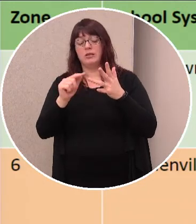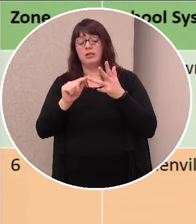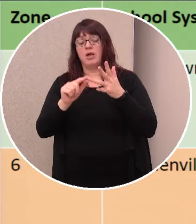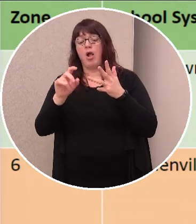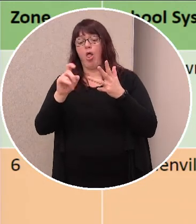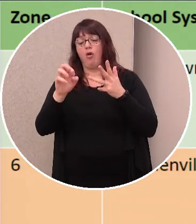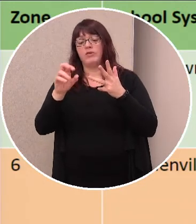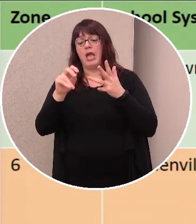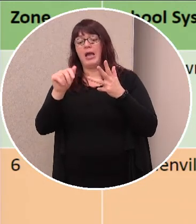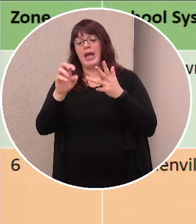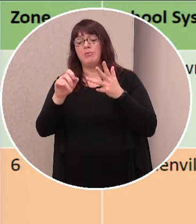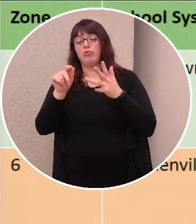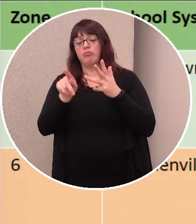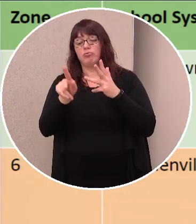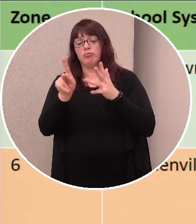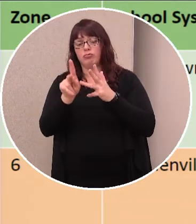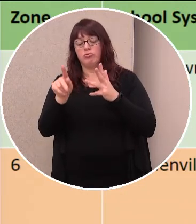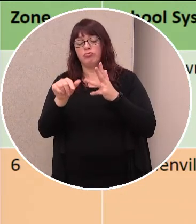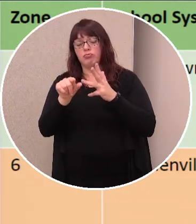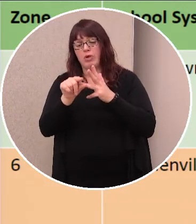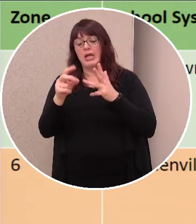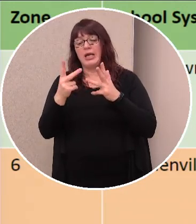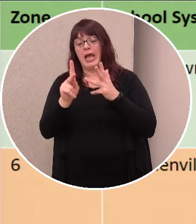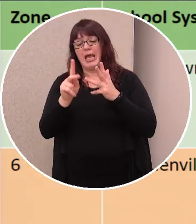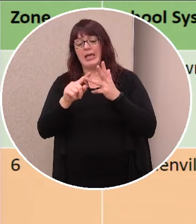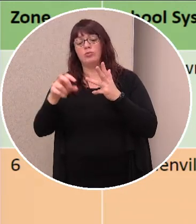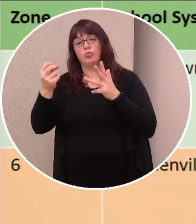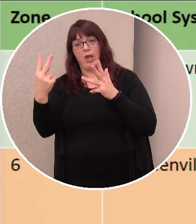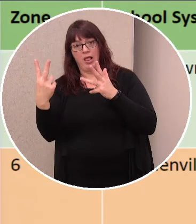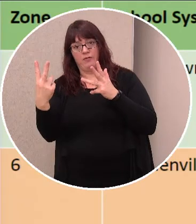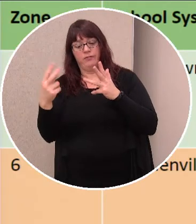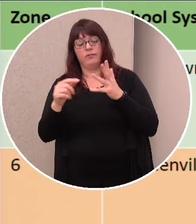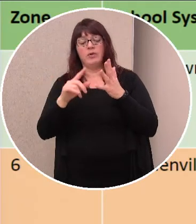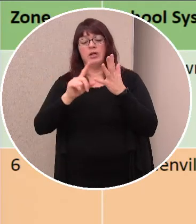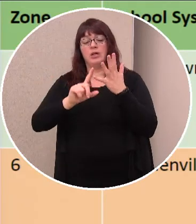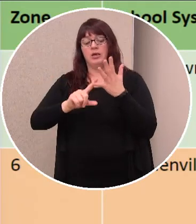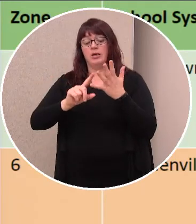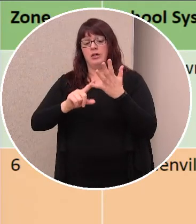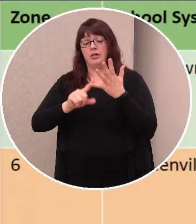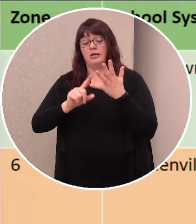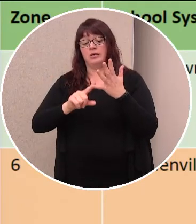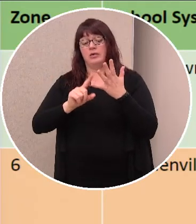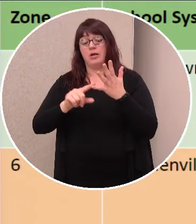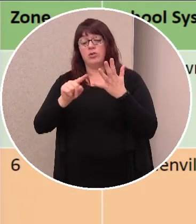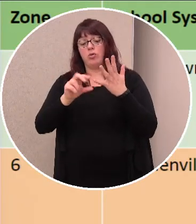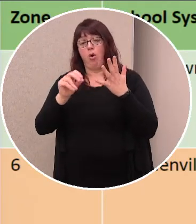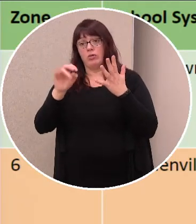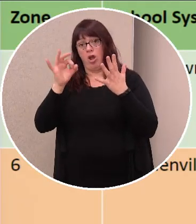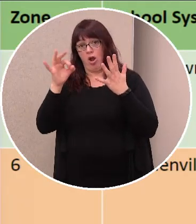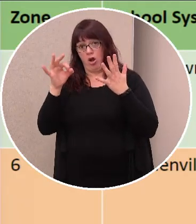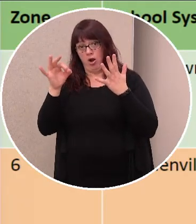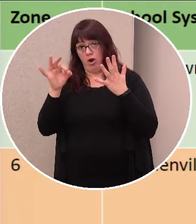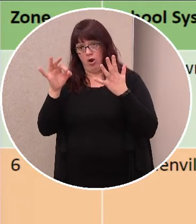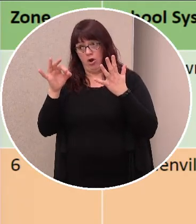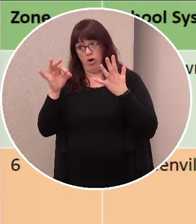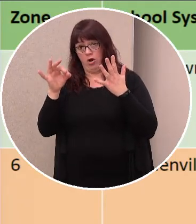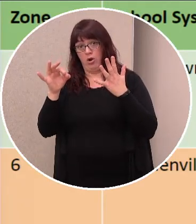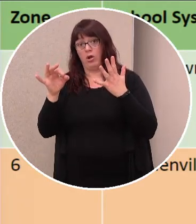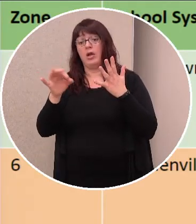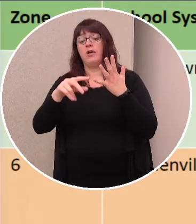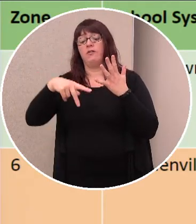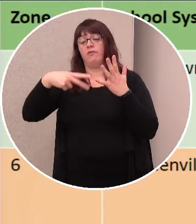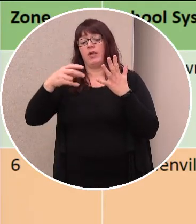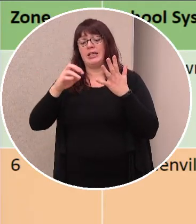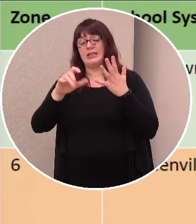and Glovertown Academy, grades K to 12. And Zone 9,